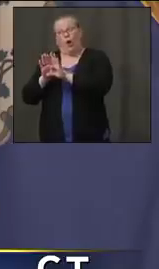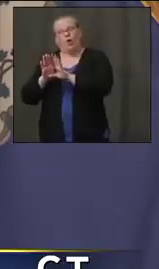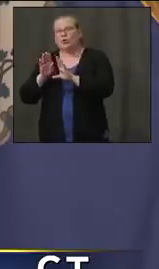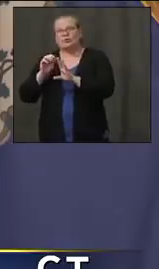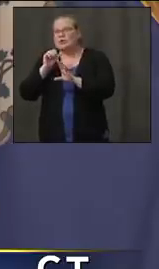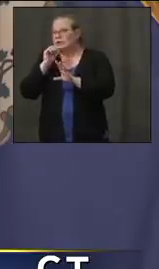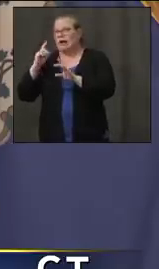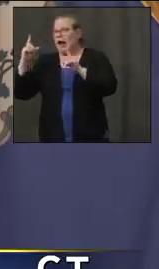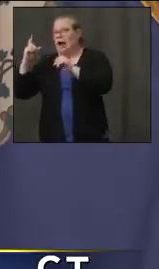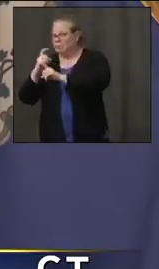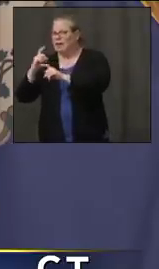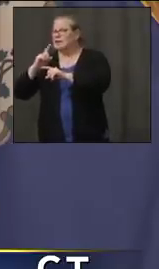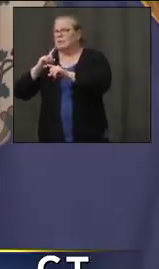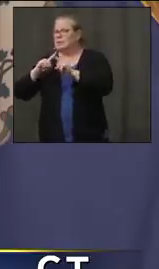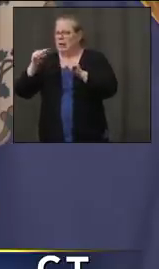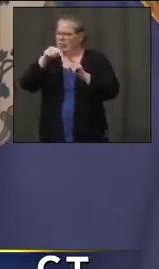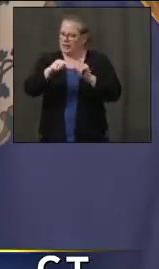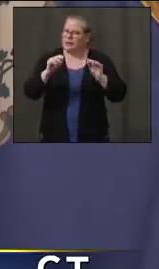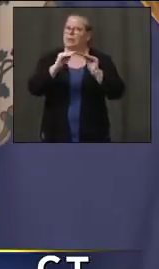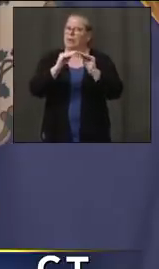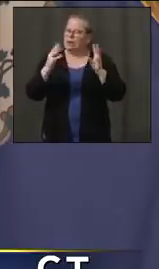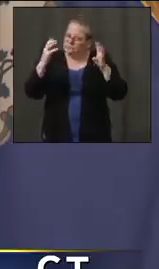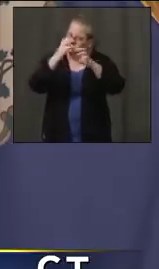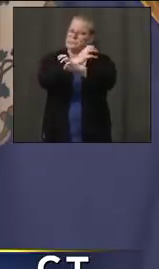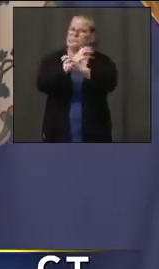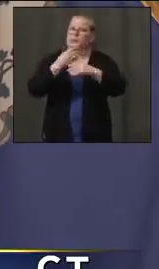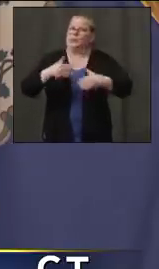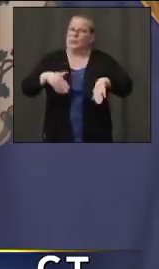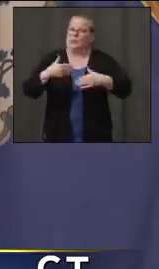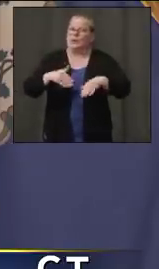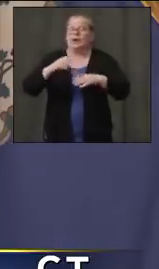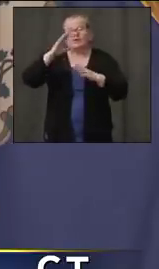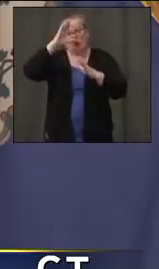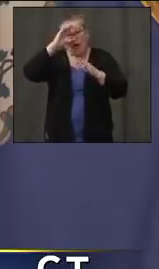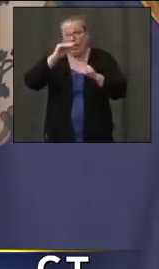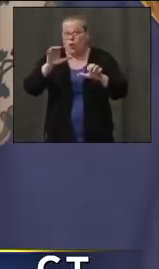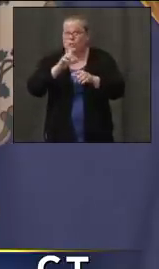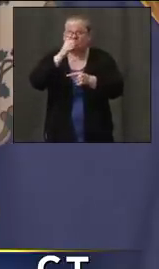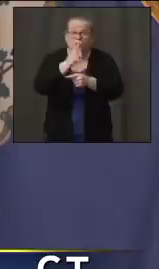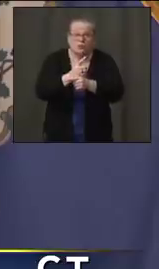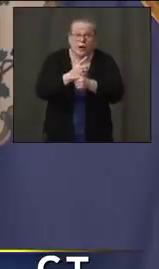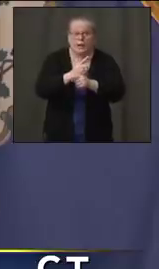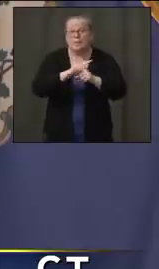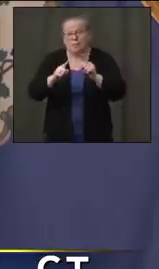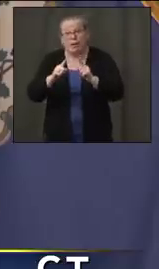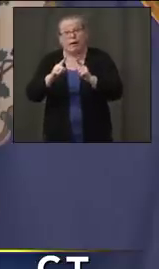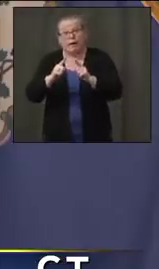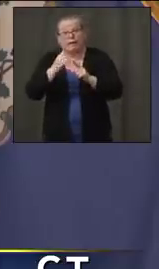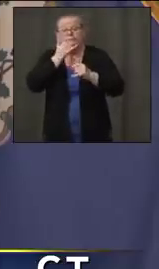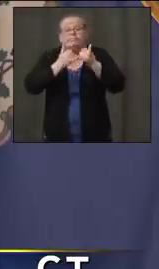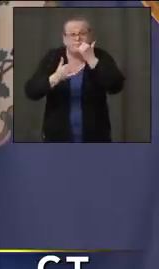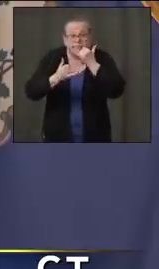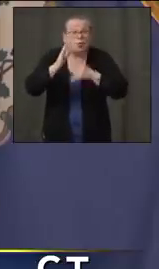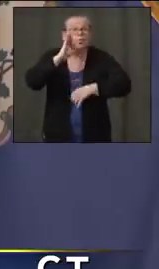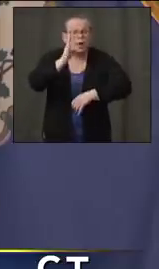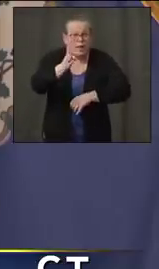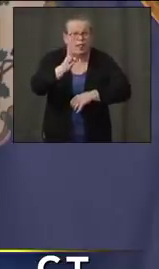onslaught. I hope we're getting it right. I know we don't have everything right, though, and as Susan said, we're